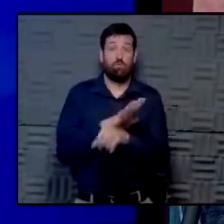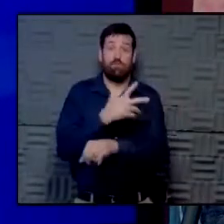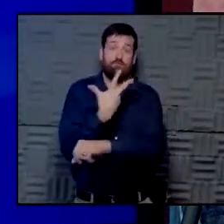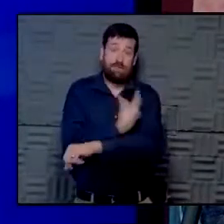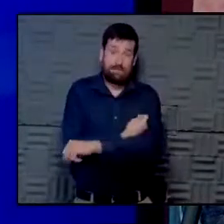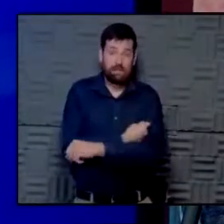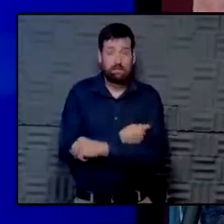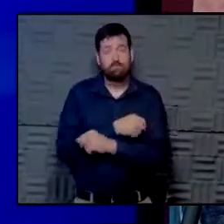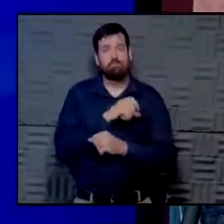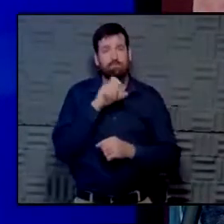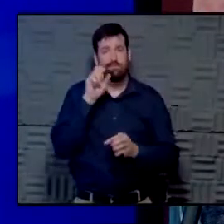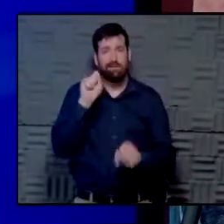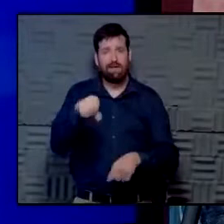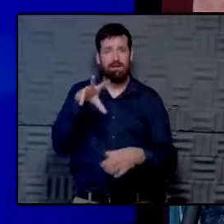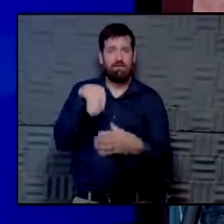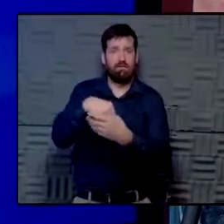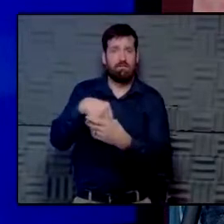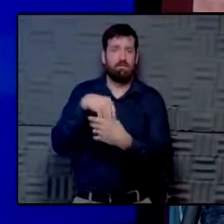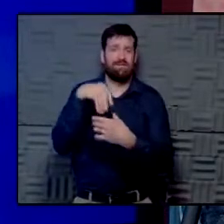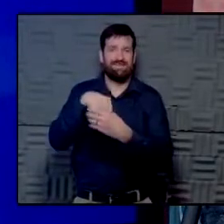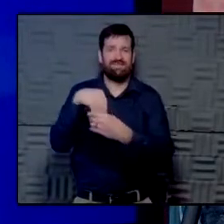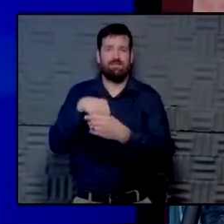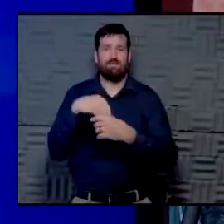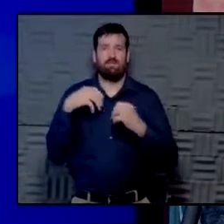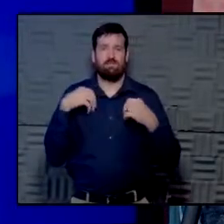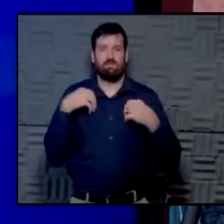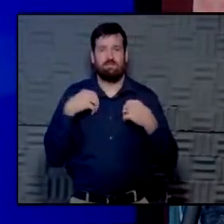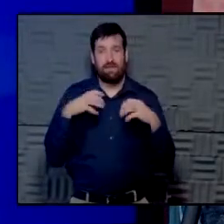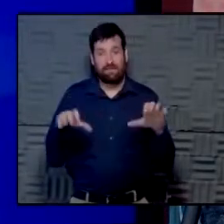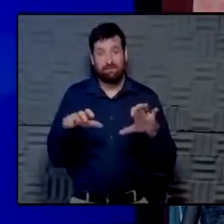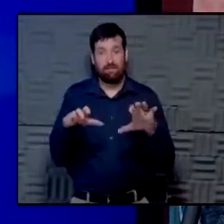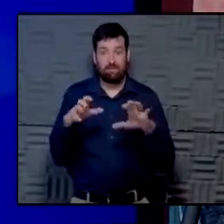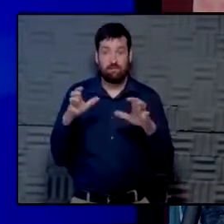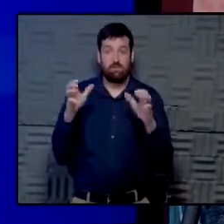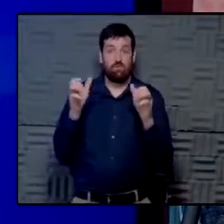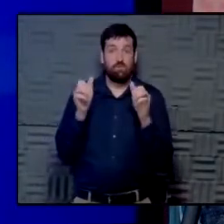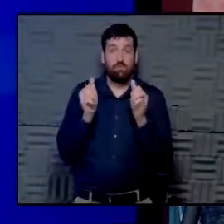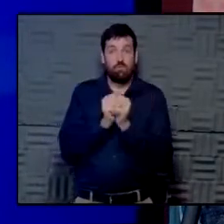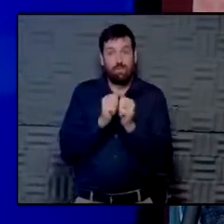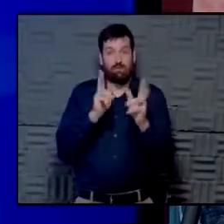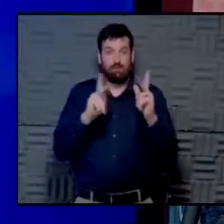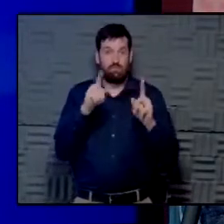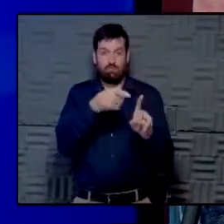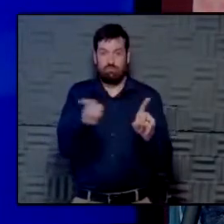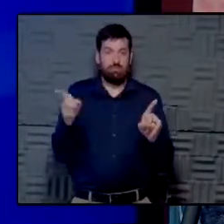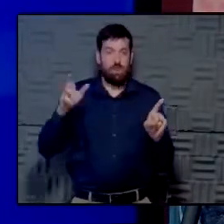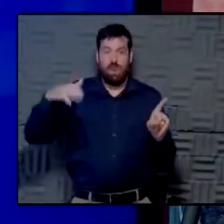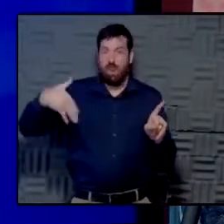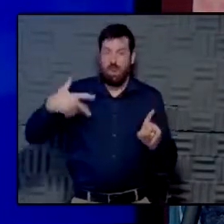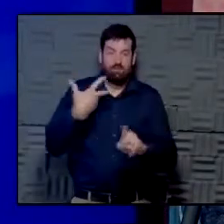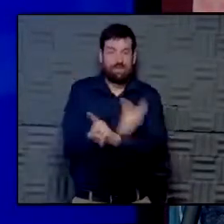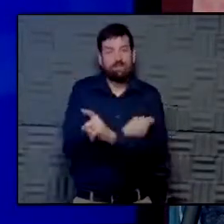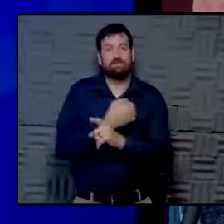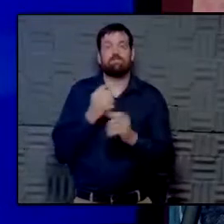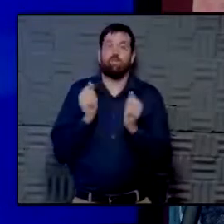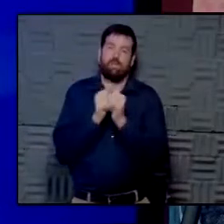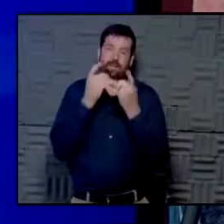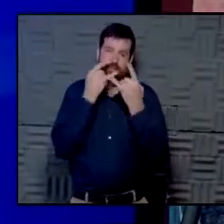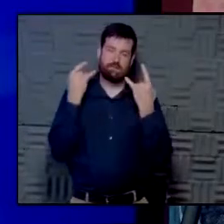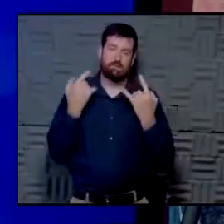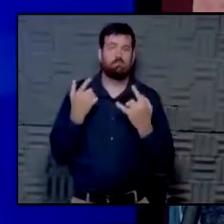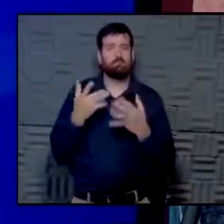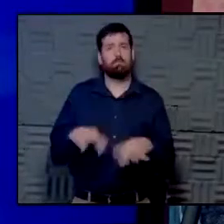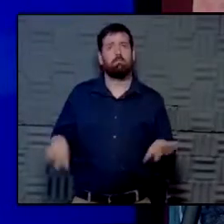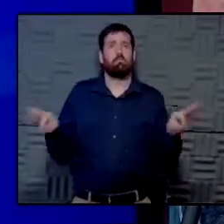people is that you can participate in indoor activities with unvaccinated people without a mask. I think it's still important to acknowledge what's going on